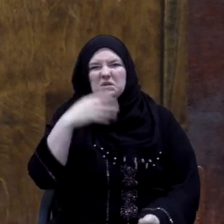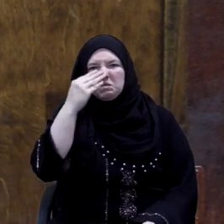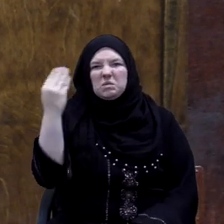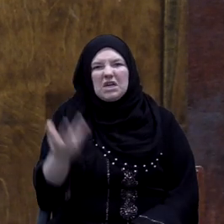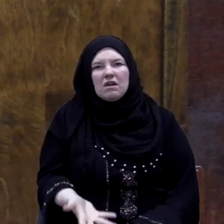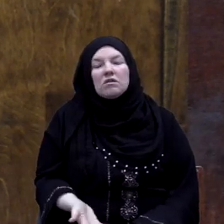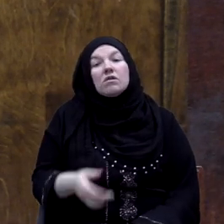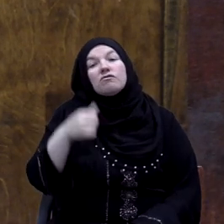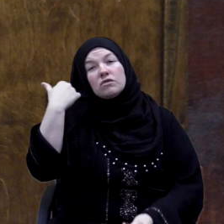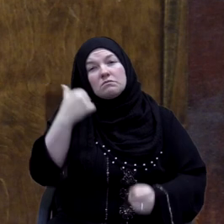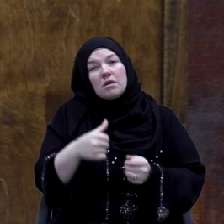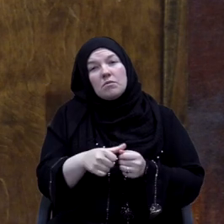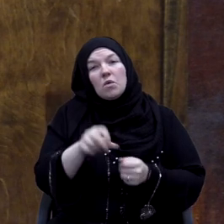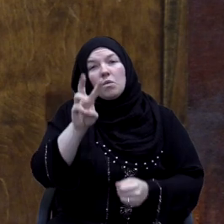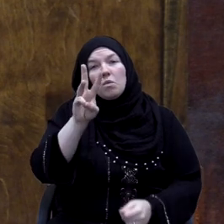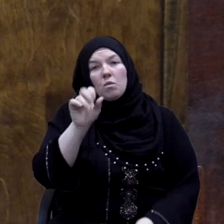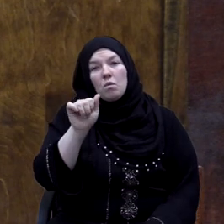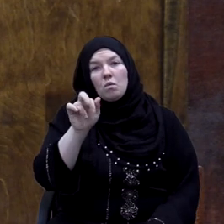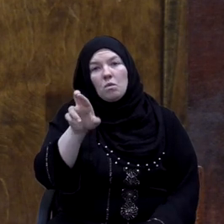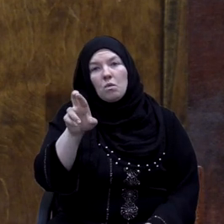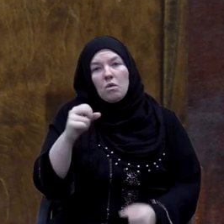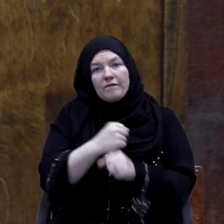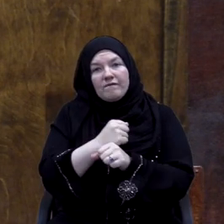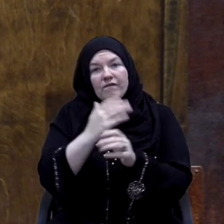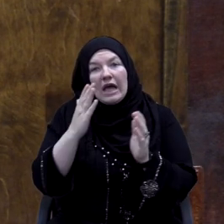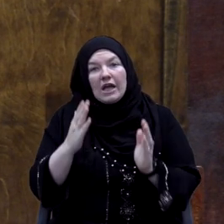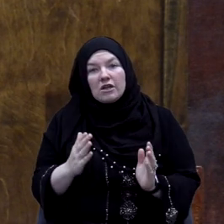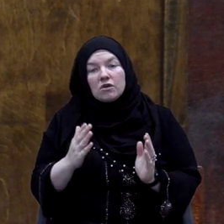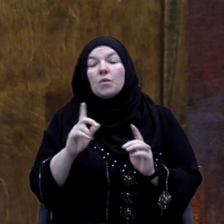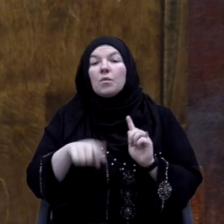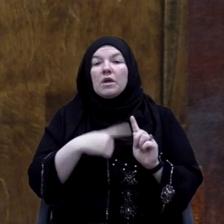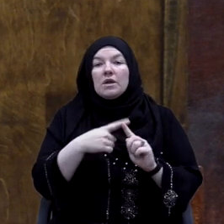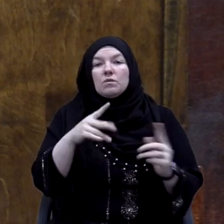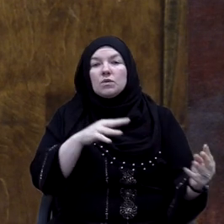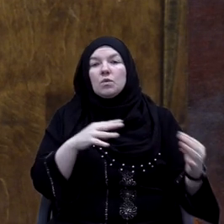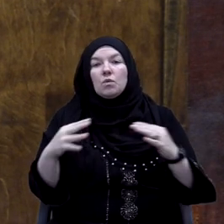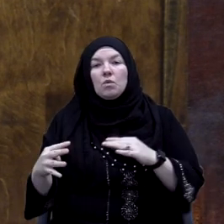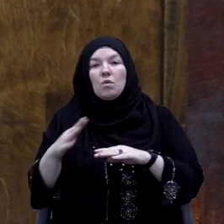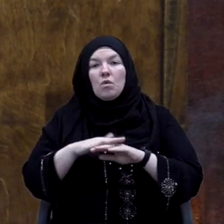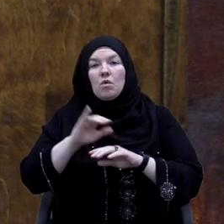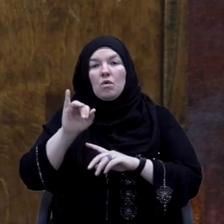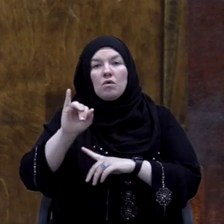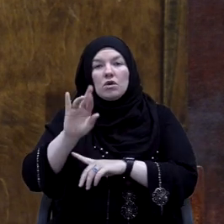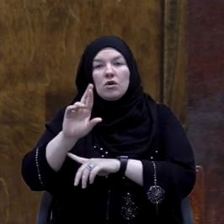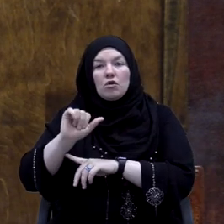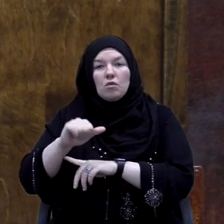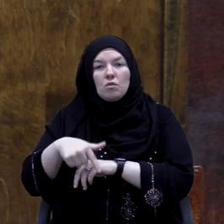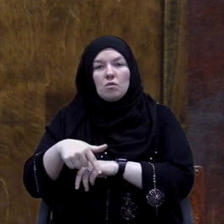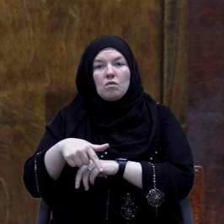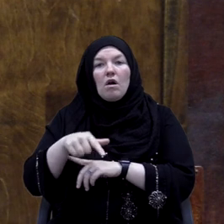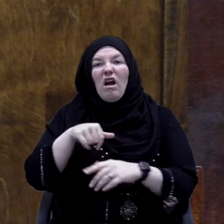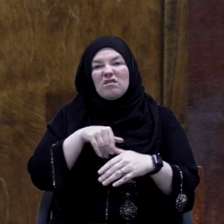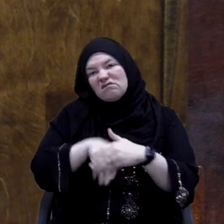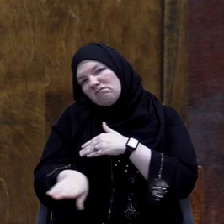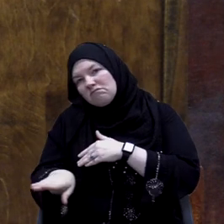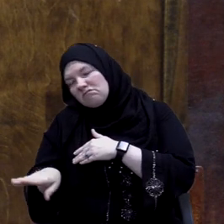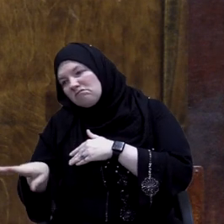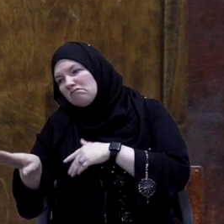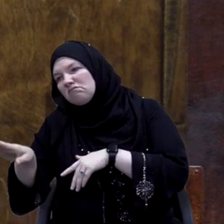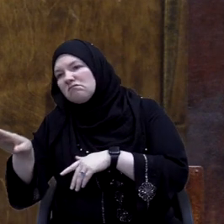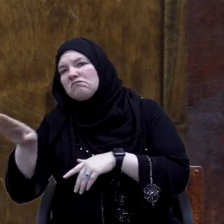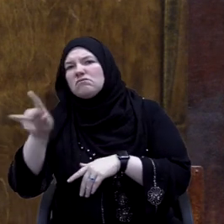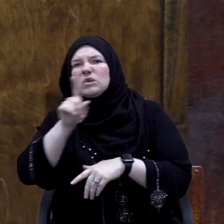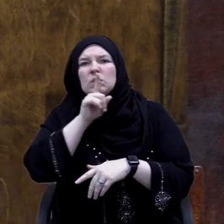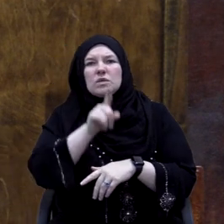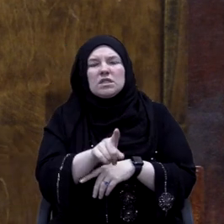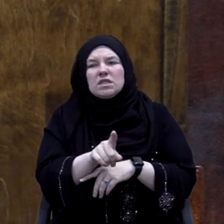You remember warmongers, when it was the war on Iraq, the invasion of Iraq, and they were